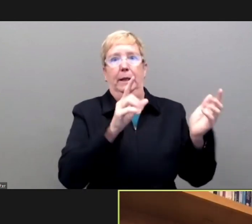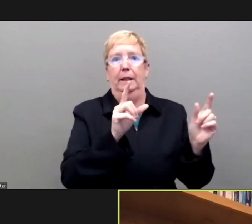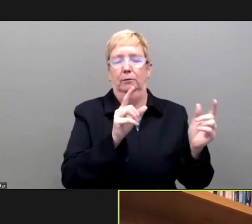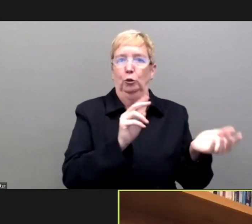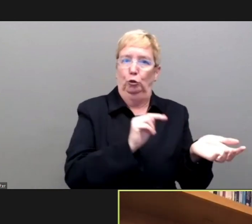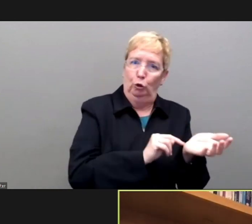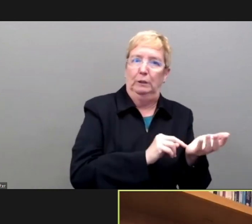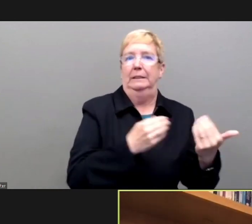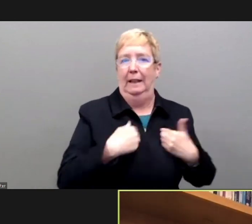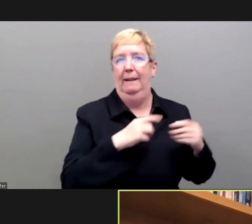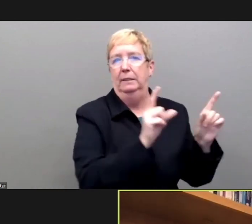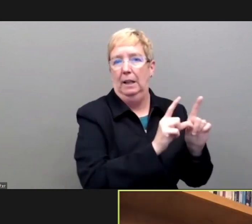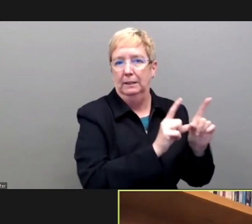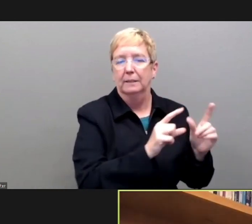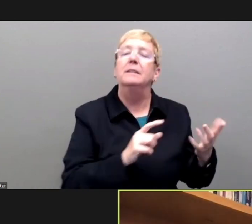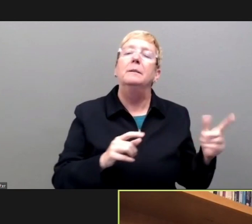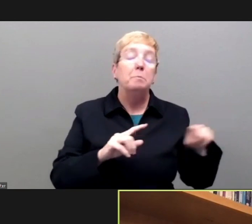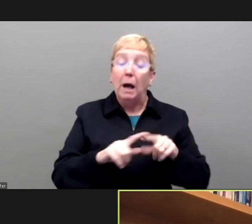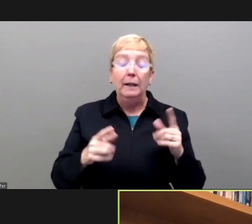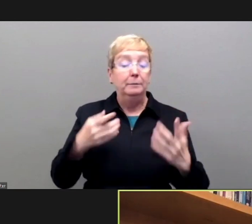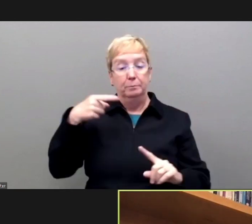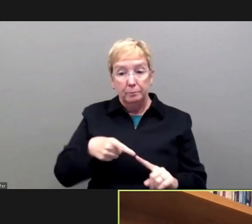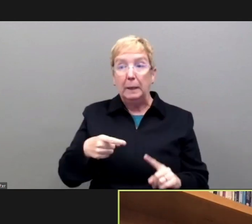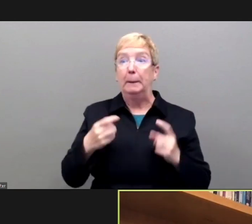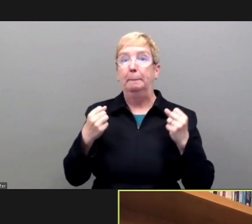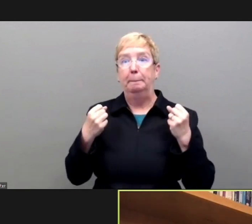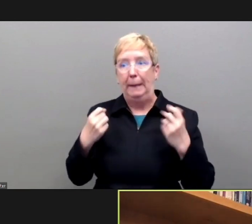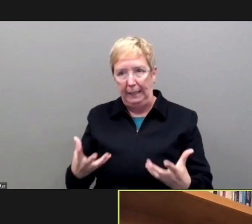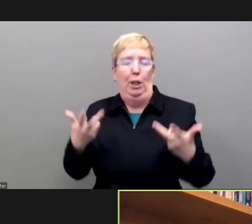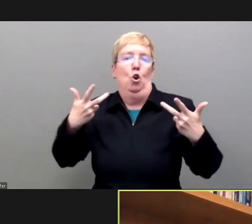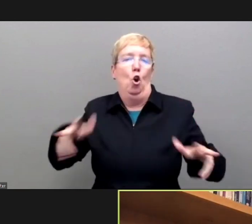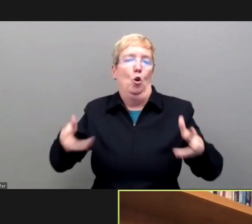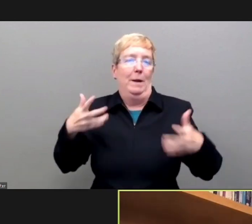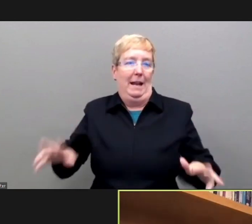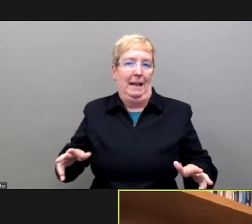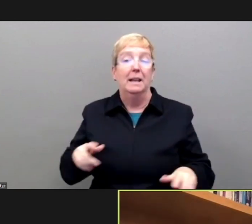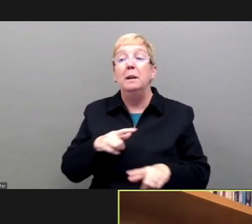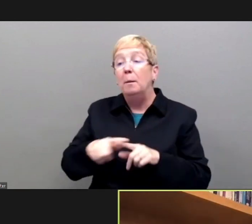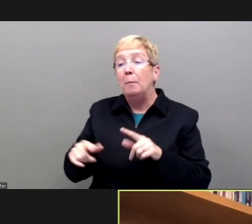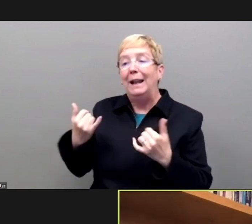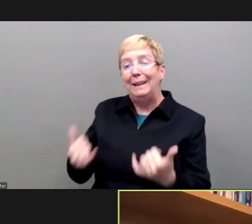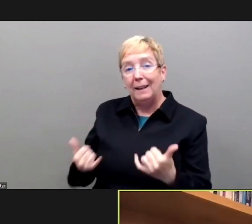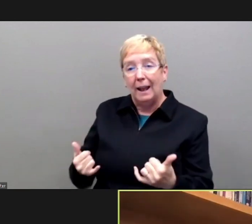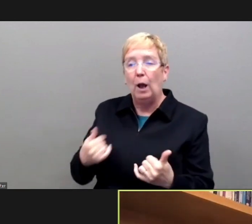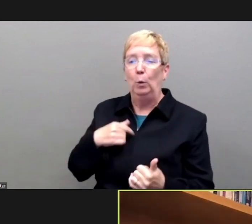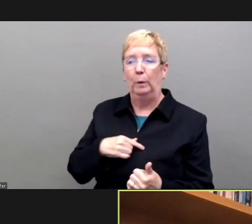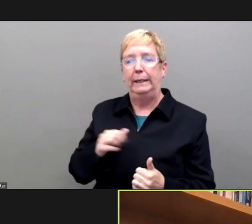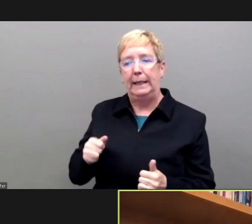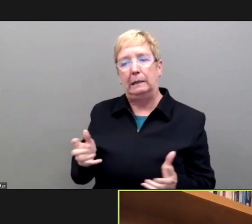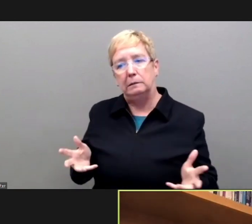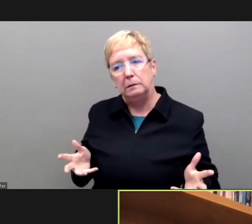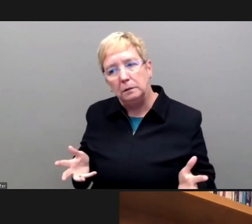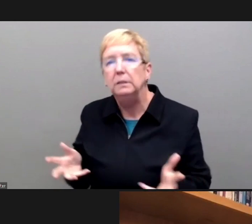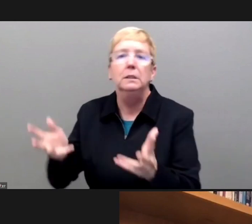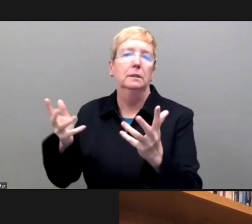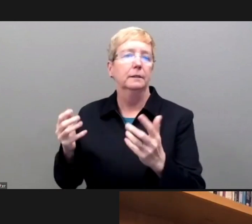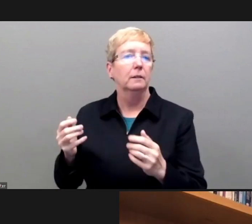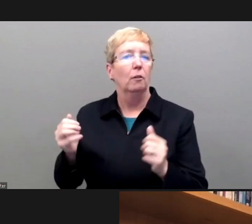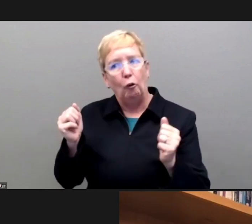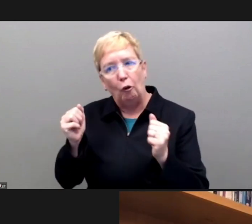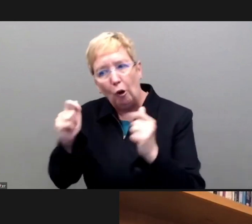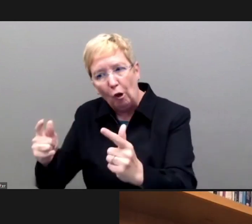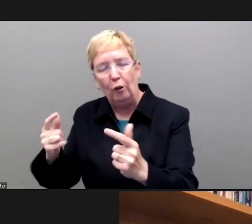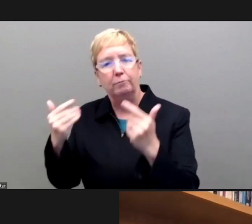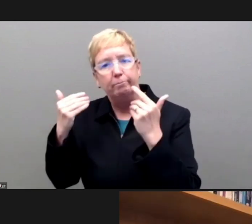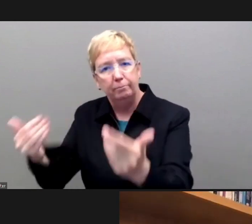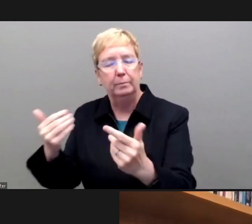there. This just gives the opportunity to for healthcare institutions to really make sure that everybody has that chance to be